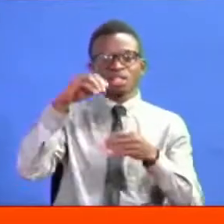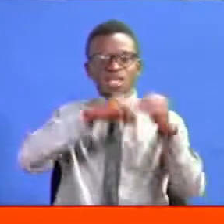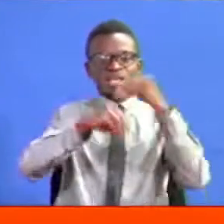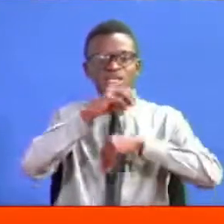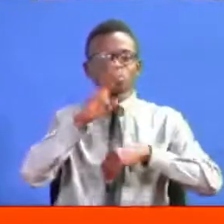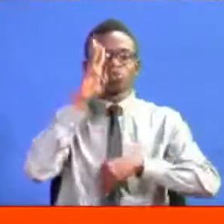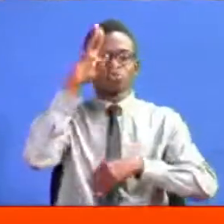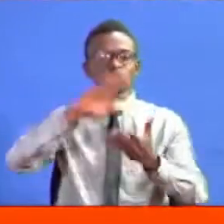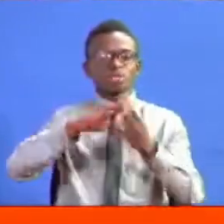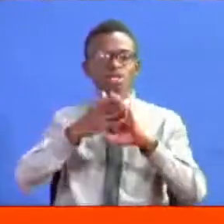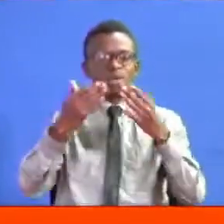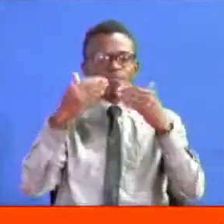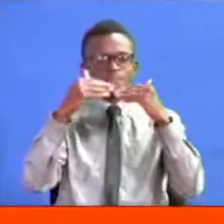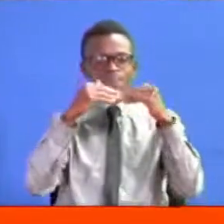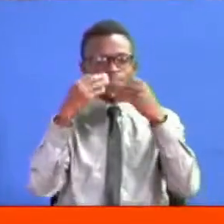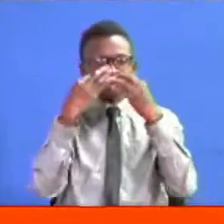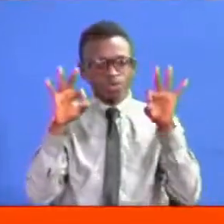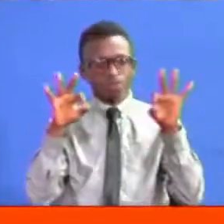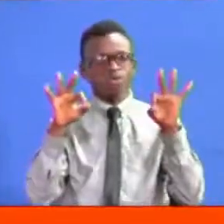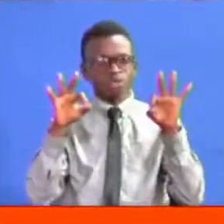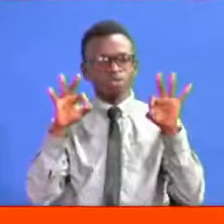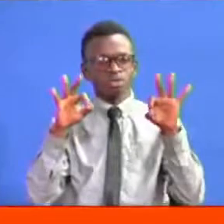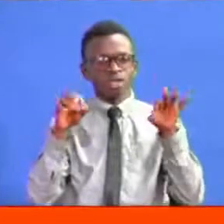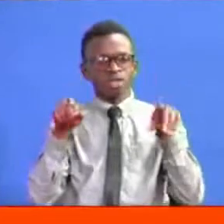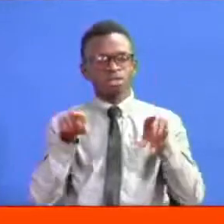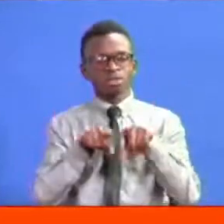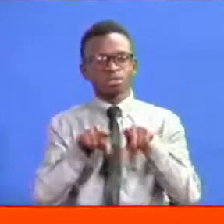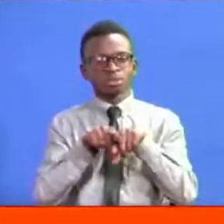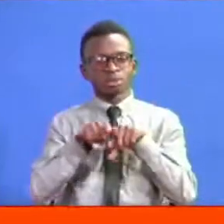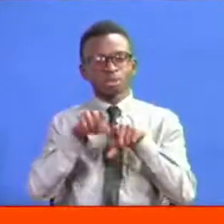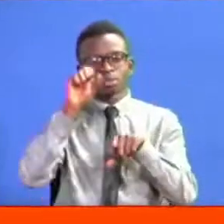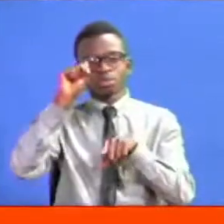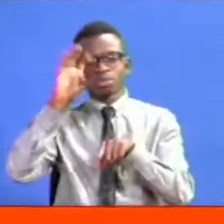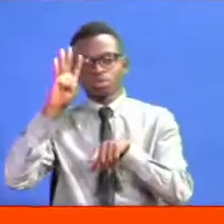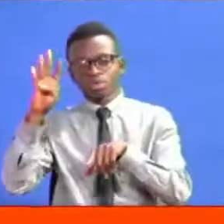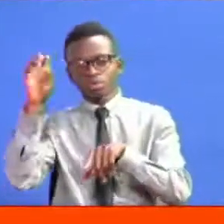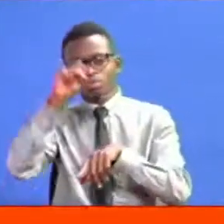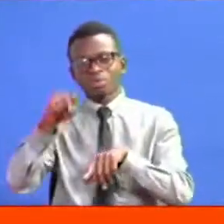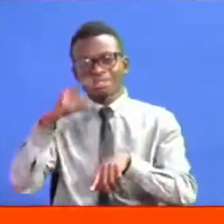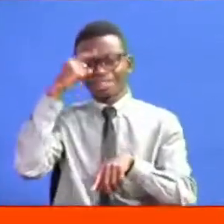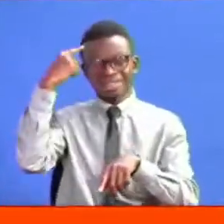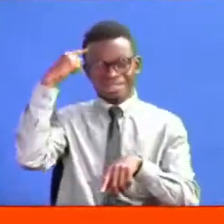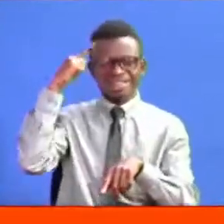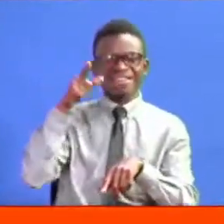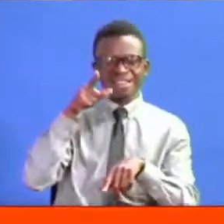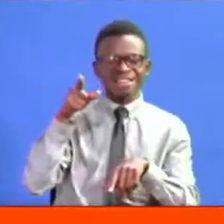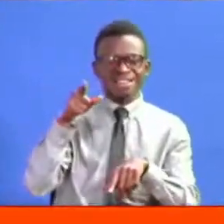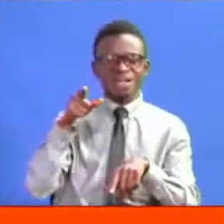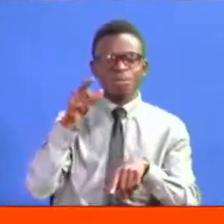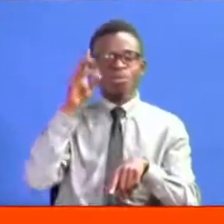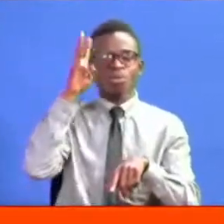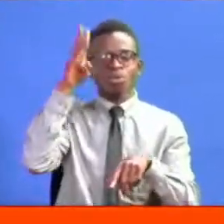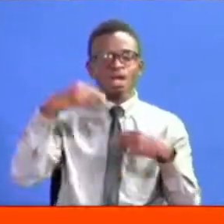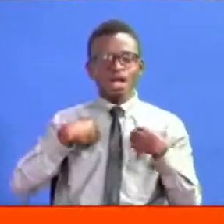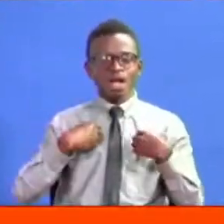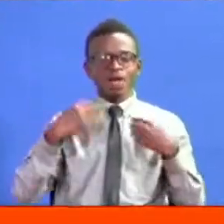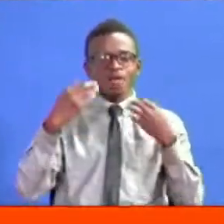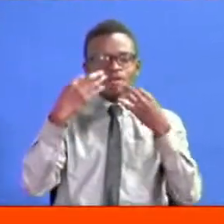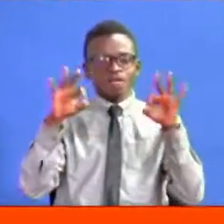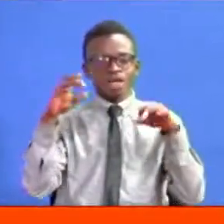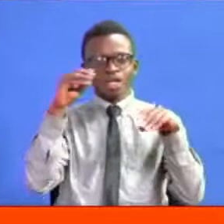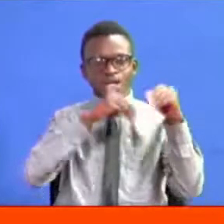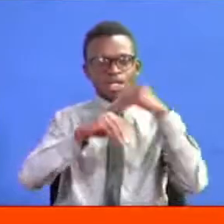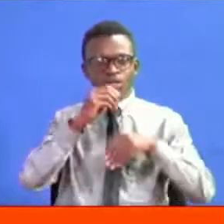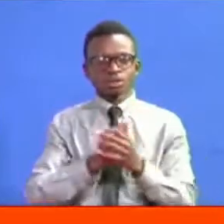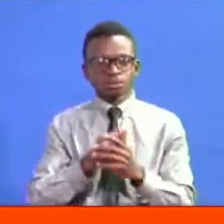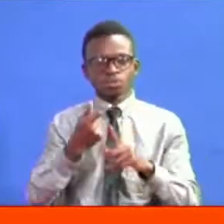be free from fraud and vote tampering, with only 54% thinking the election will be free from fraud. So from what we are